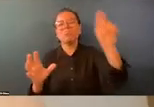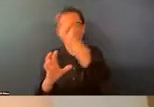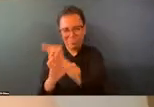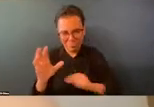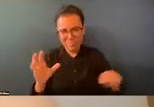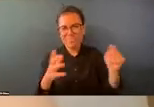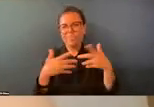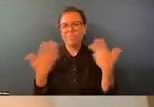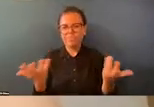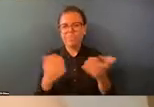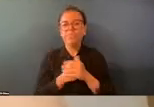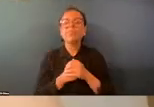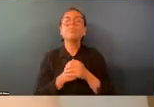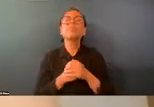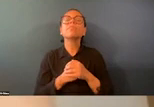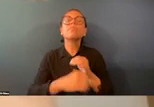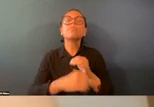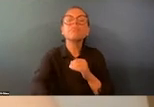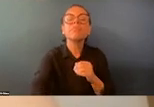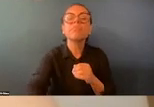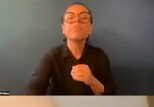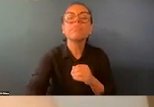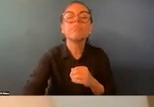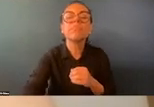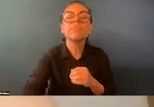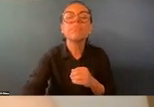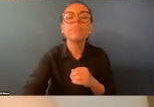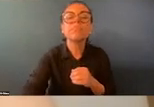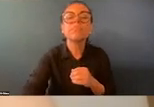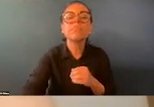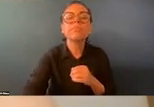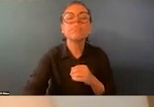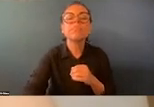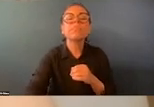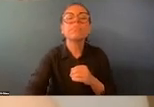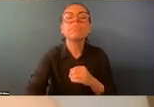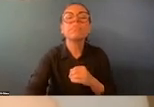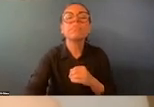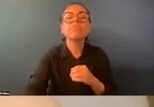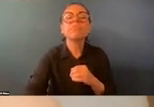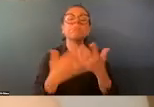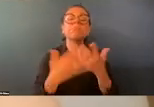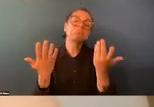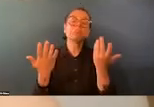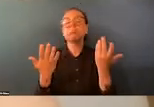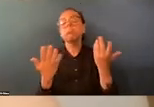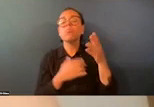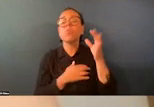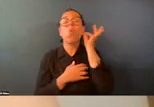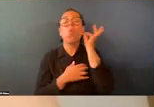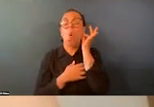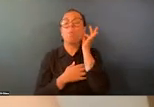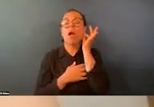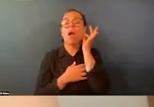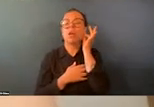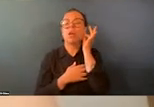then we can even see this kind of tendency that really women